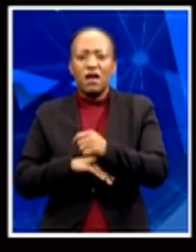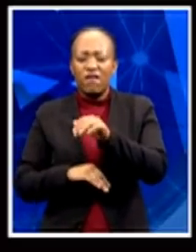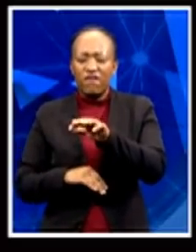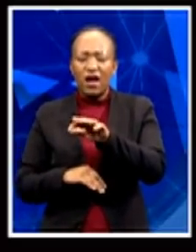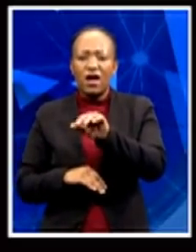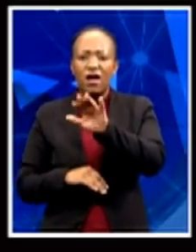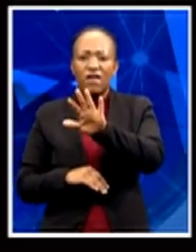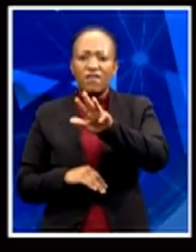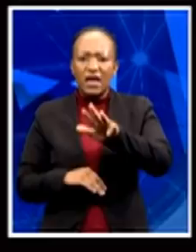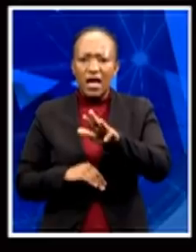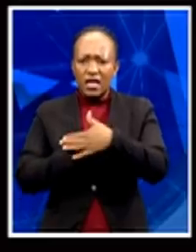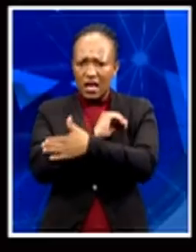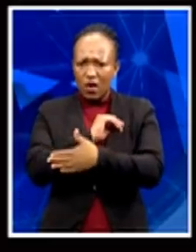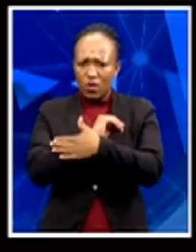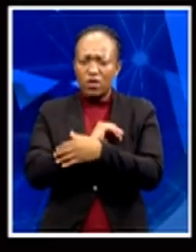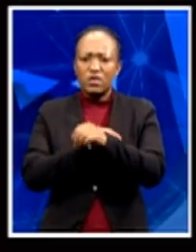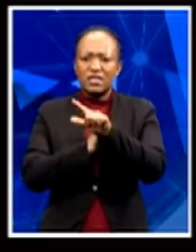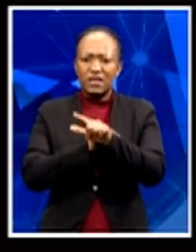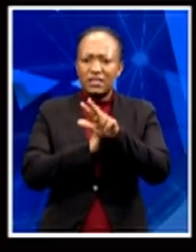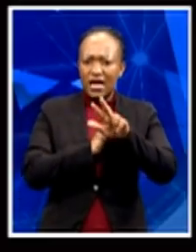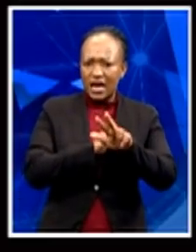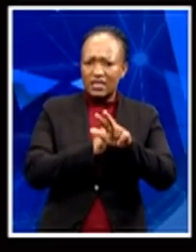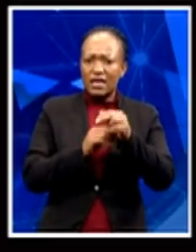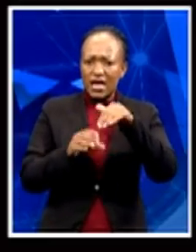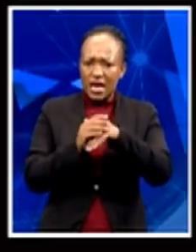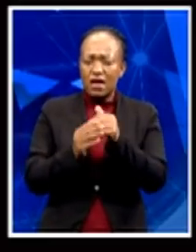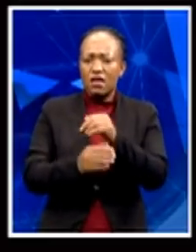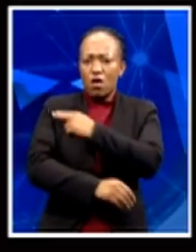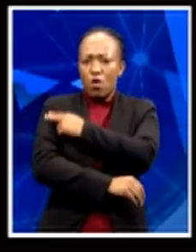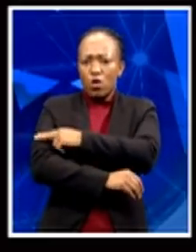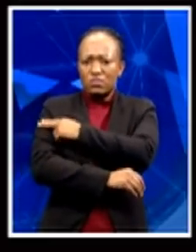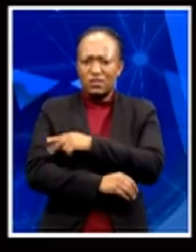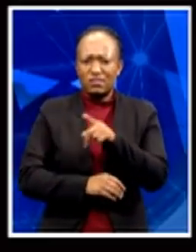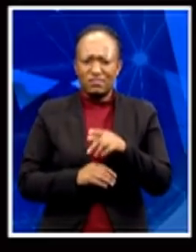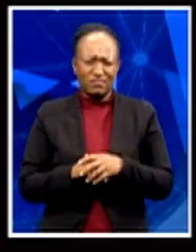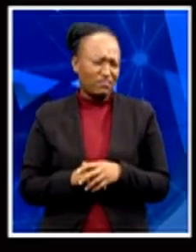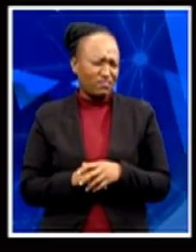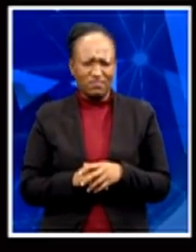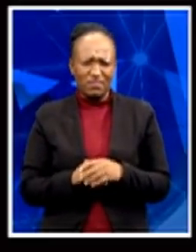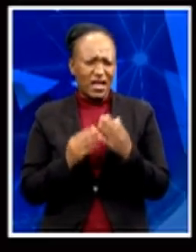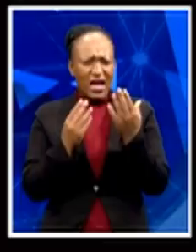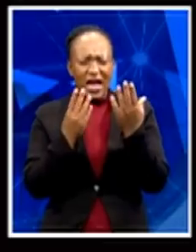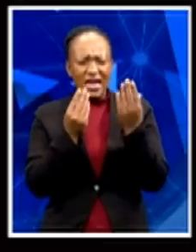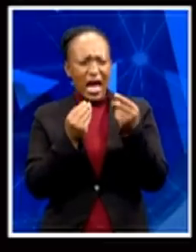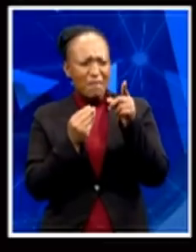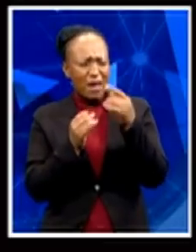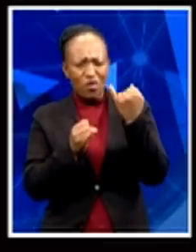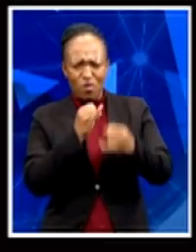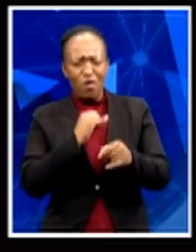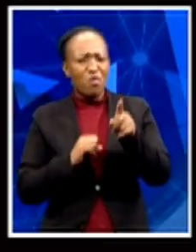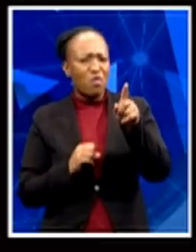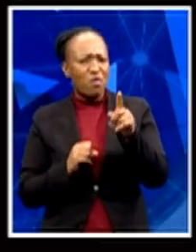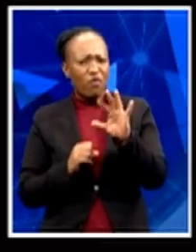78 in-hospital deaths. That's how inaccurate your stats that is being provided on a daily basis. It means that we